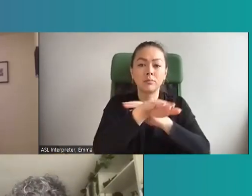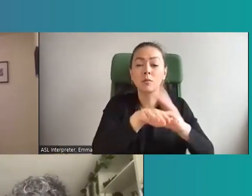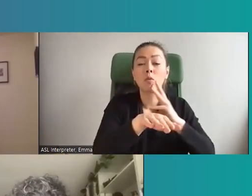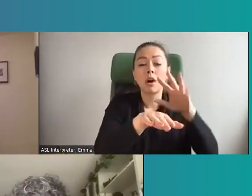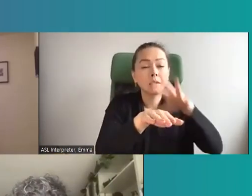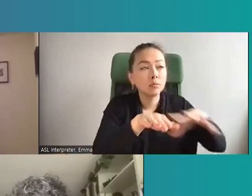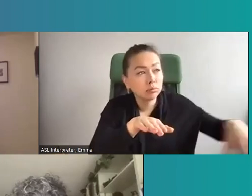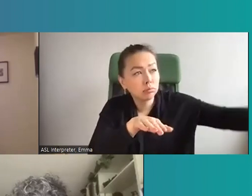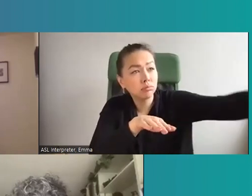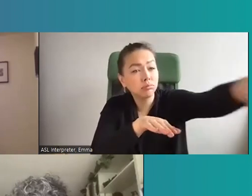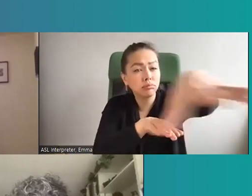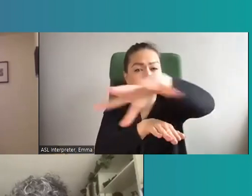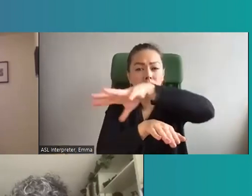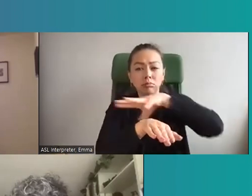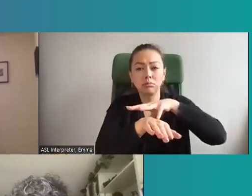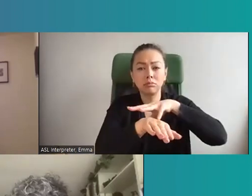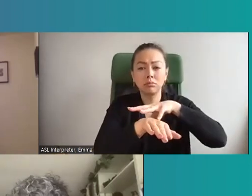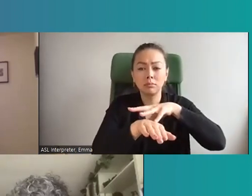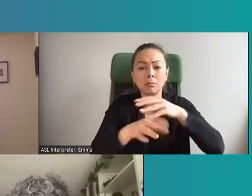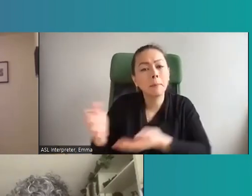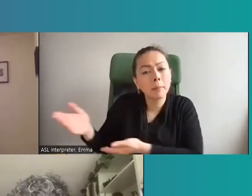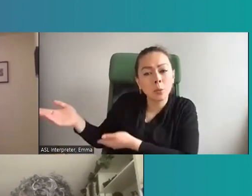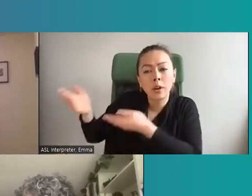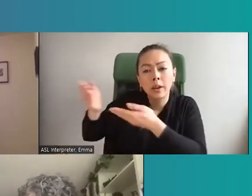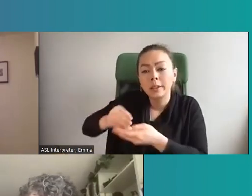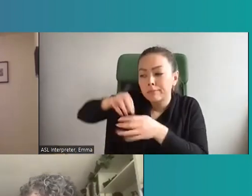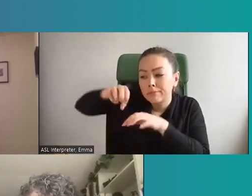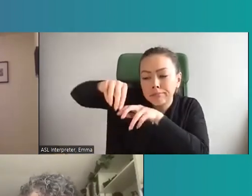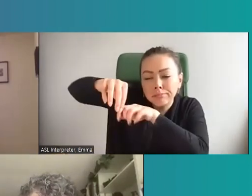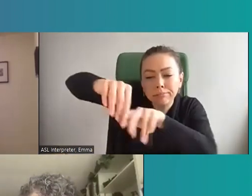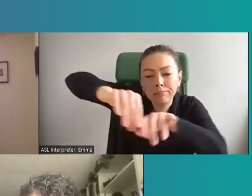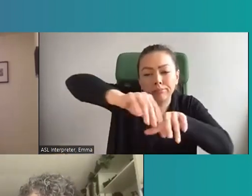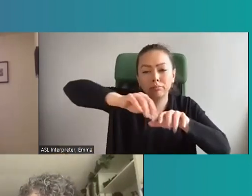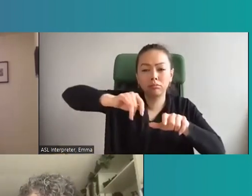turtle's back. And from there is where we began our life journey.